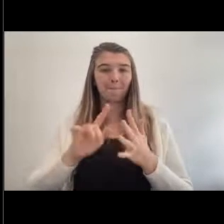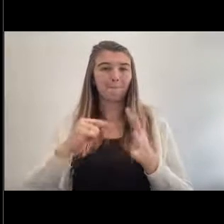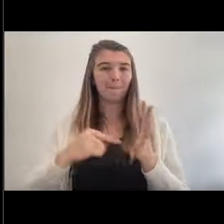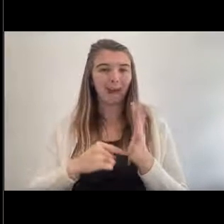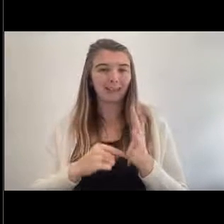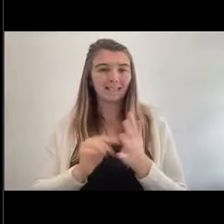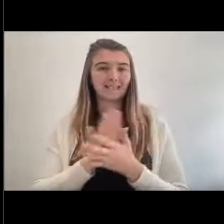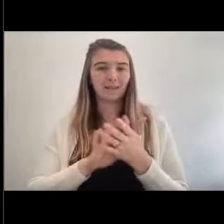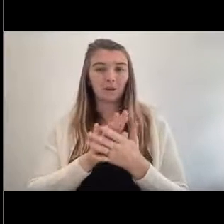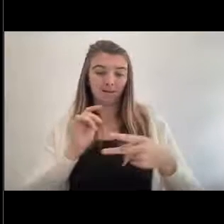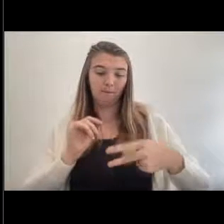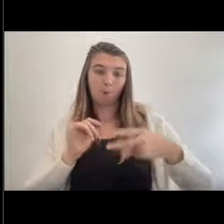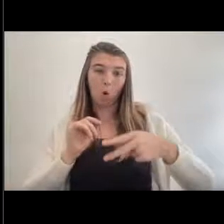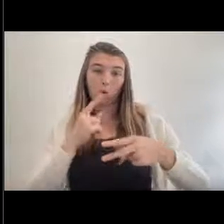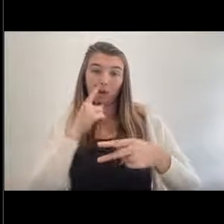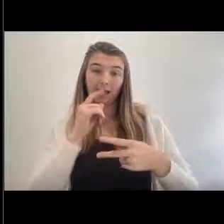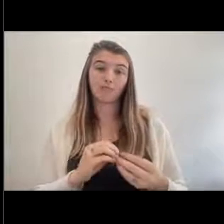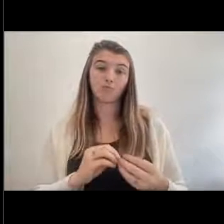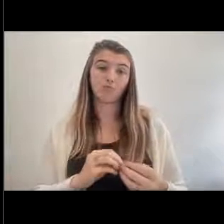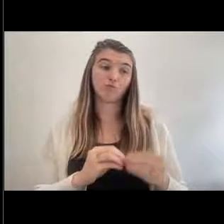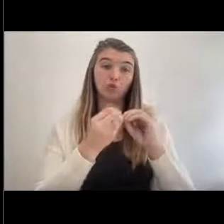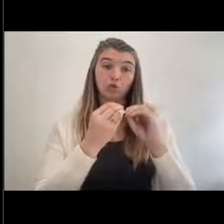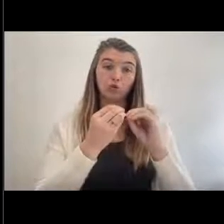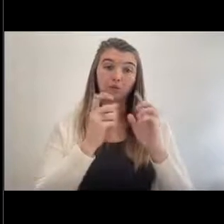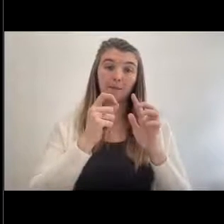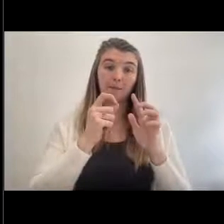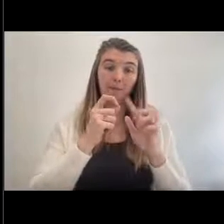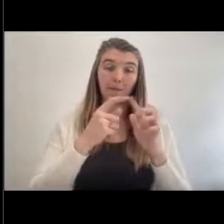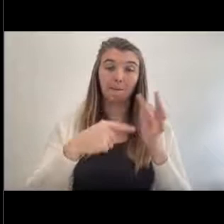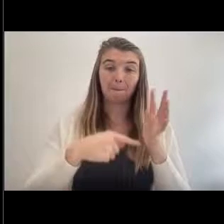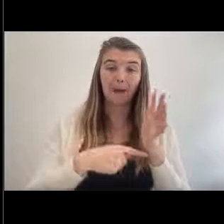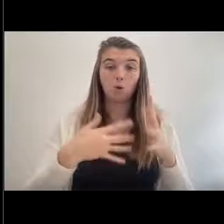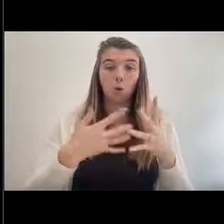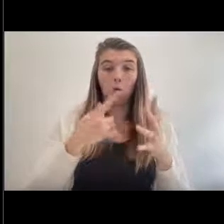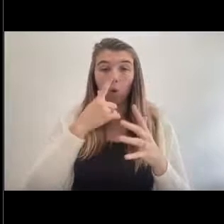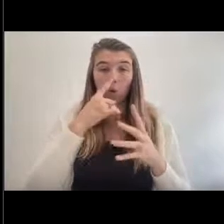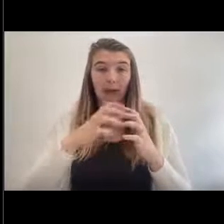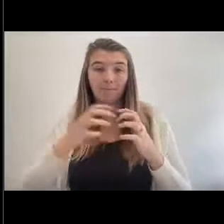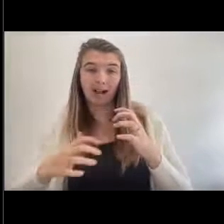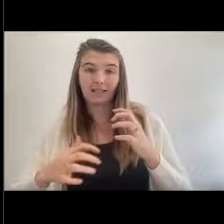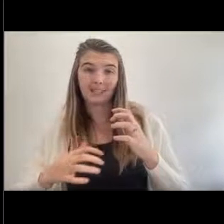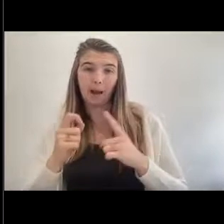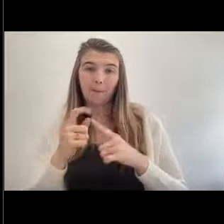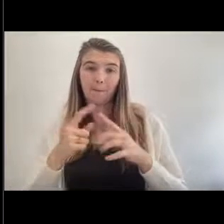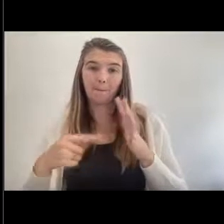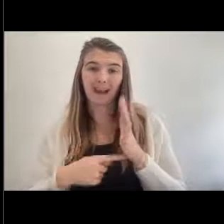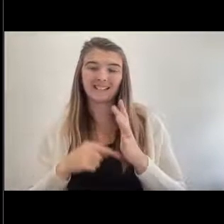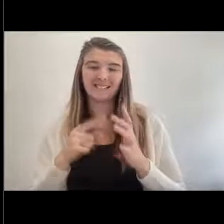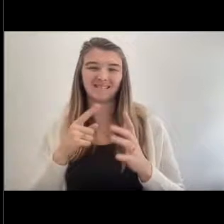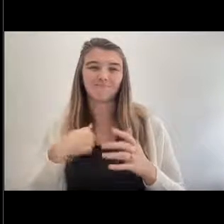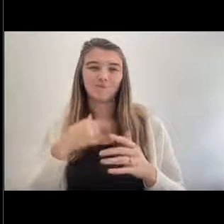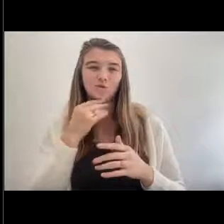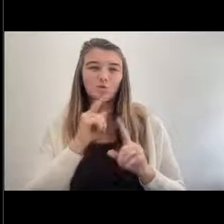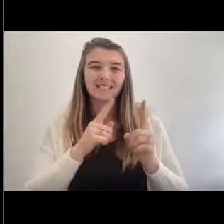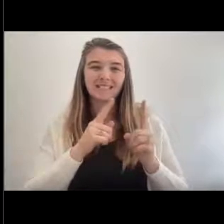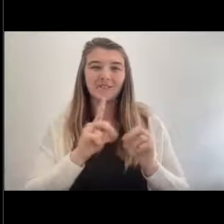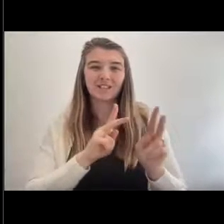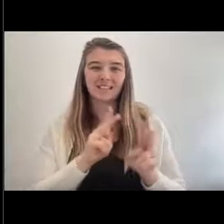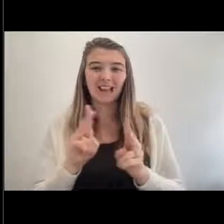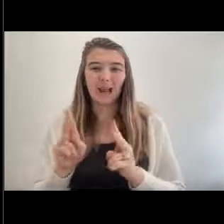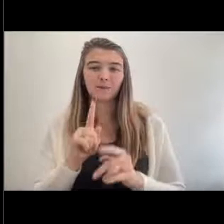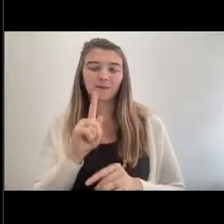production intermediate of PET. And while I did use a few different types of PET, what I'll be focusing on today is low crystallinity